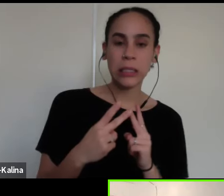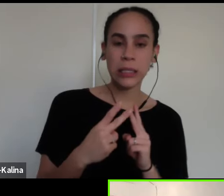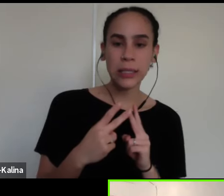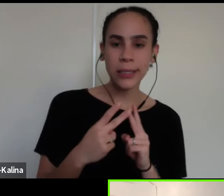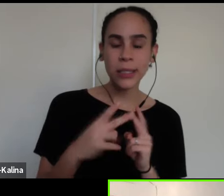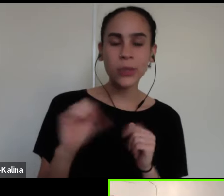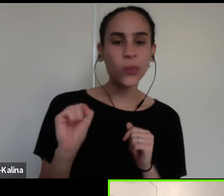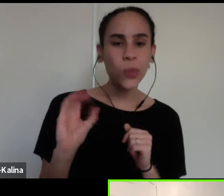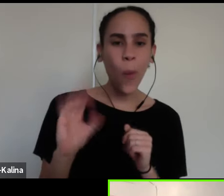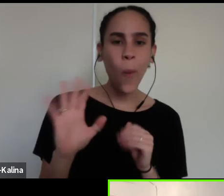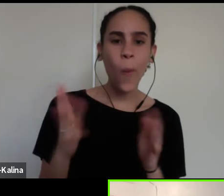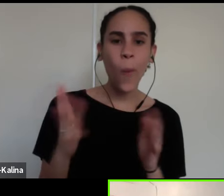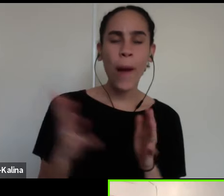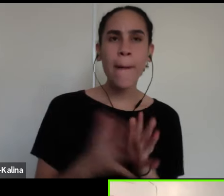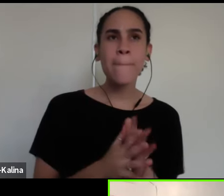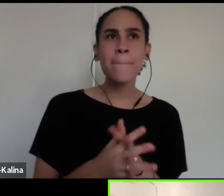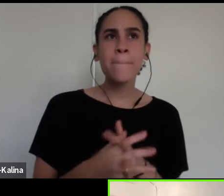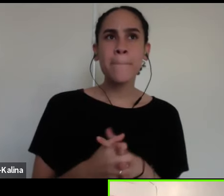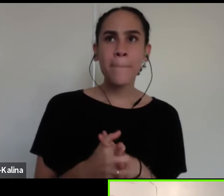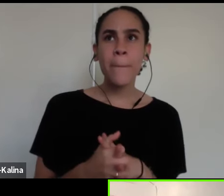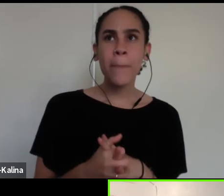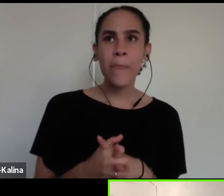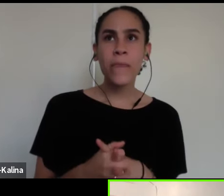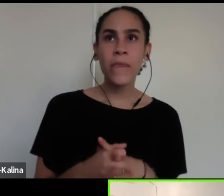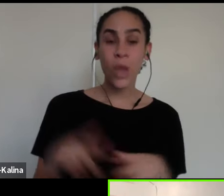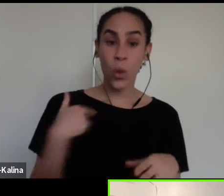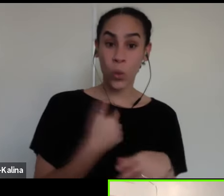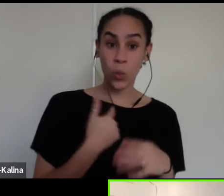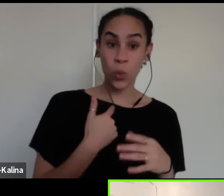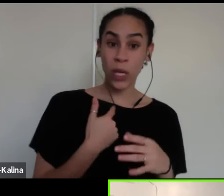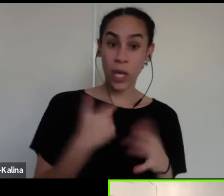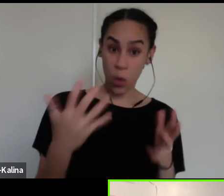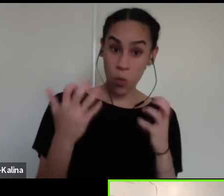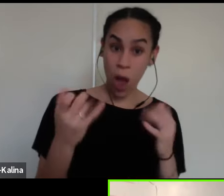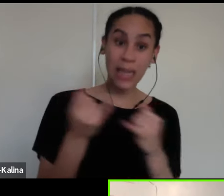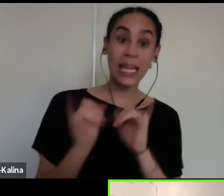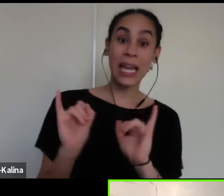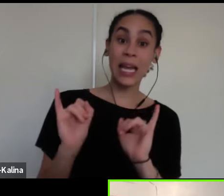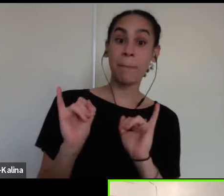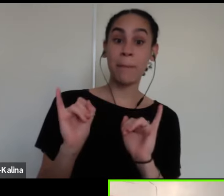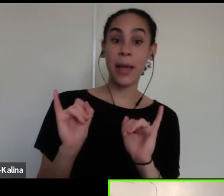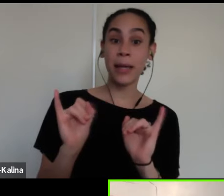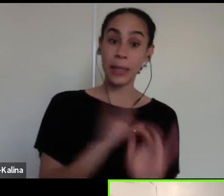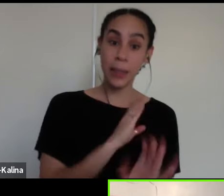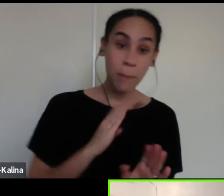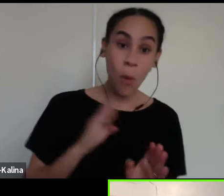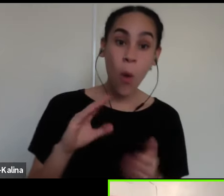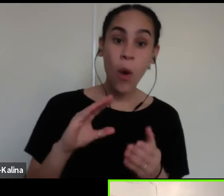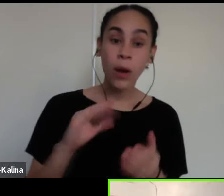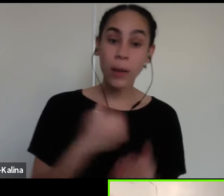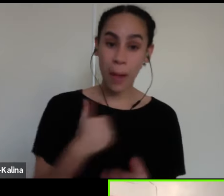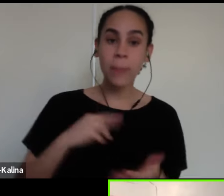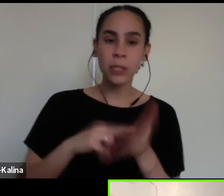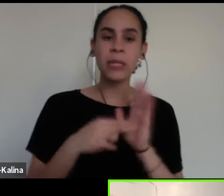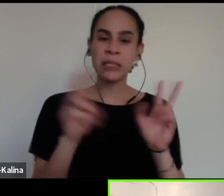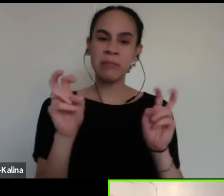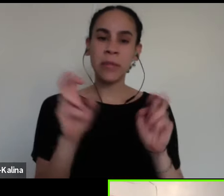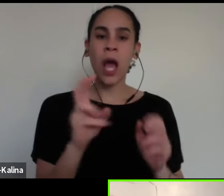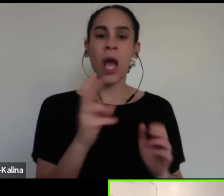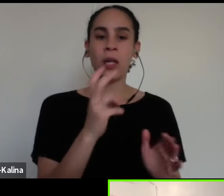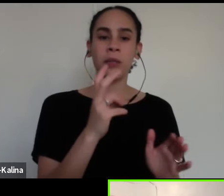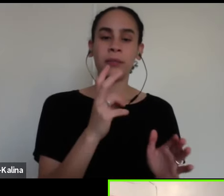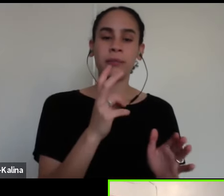Yeah, when we are looking for independent board members, it is a love story first, and then it is strategic alignment.